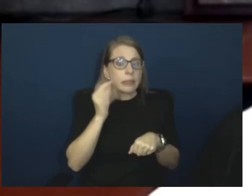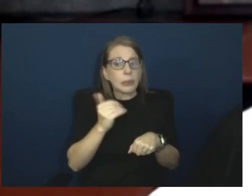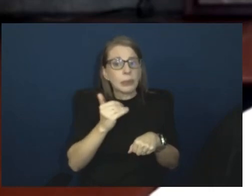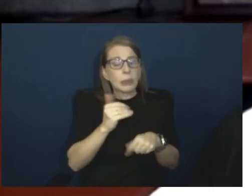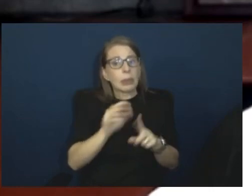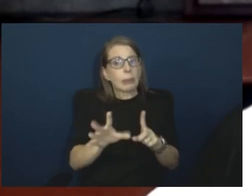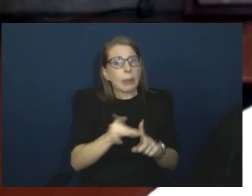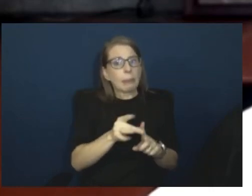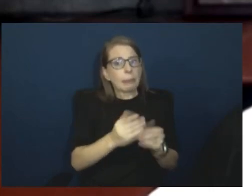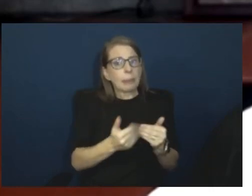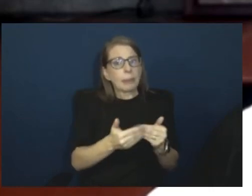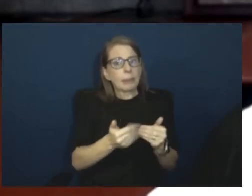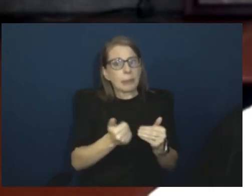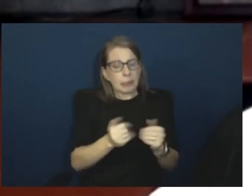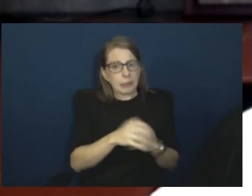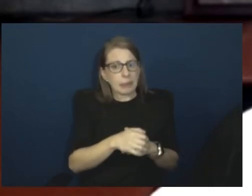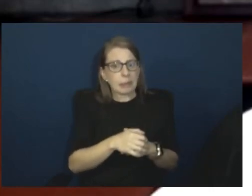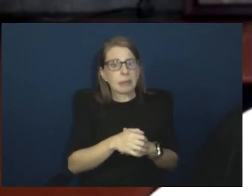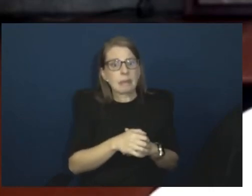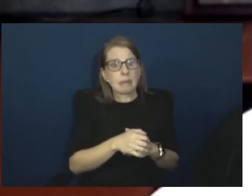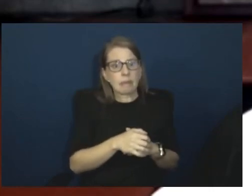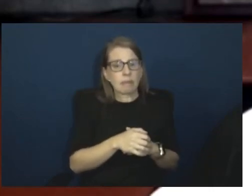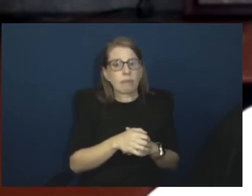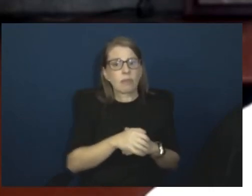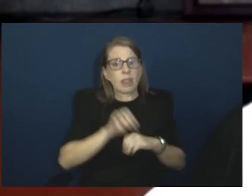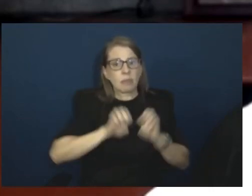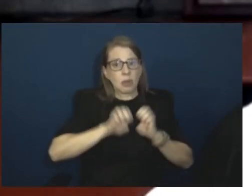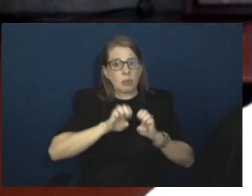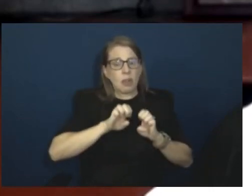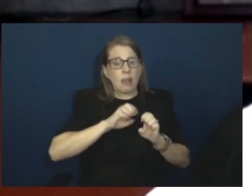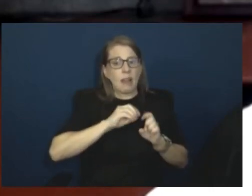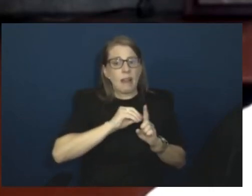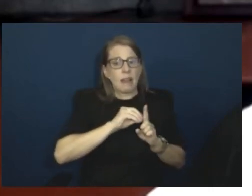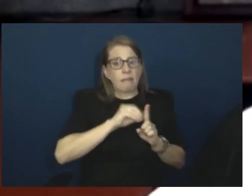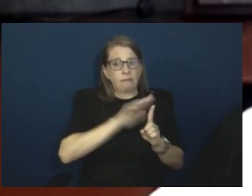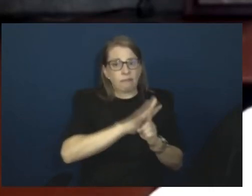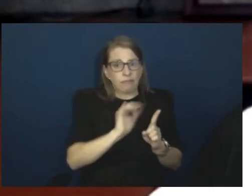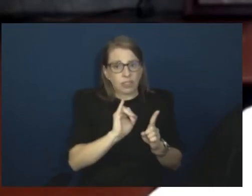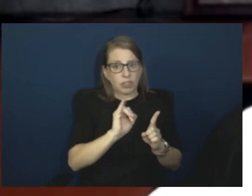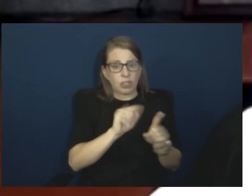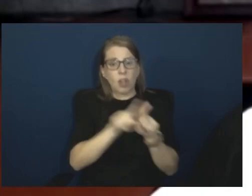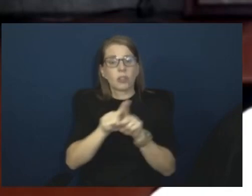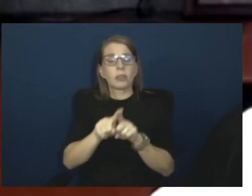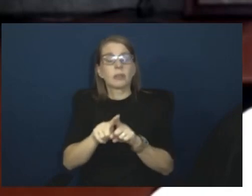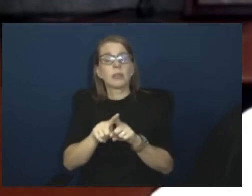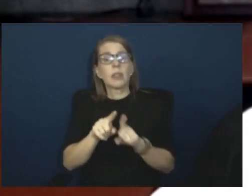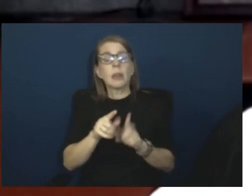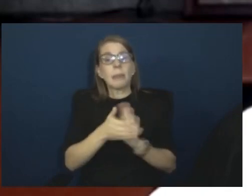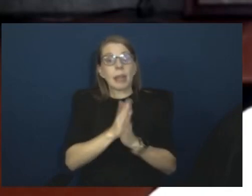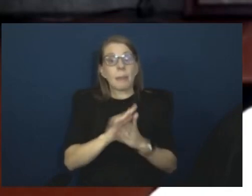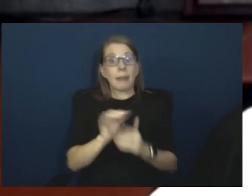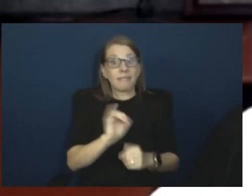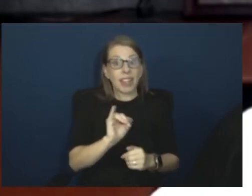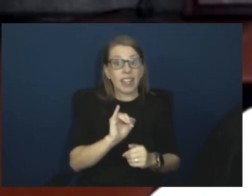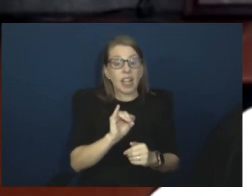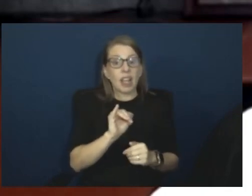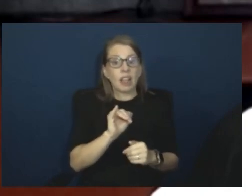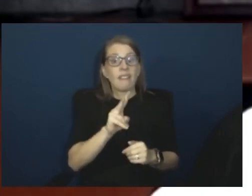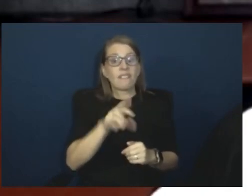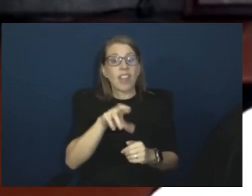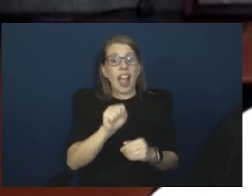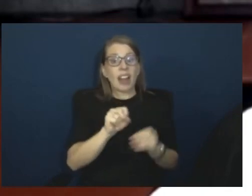susceptible also to experimental infection. And not only do they get infected, they shed